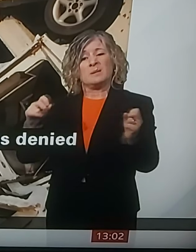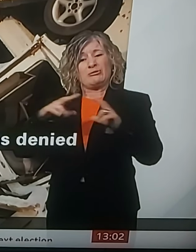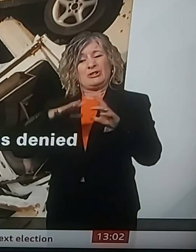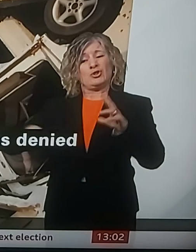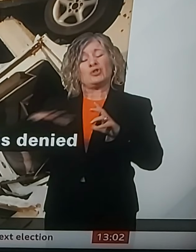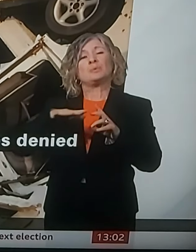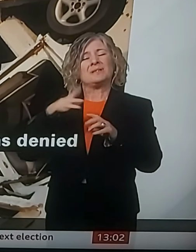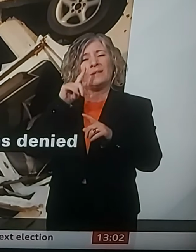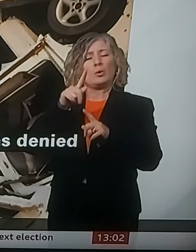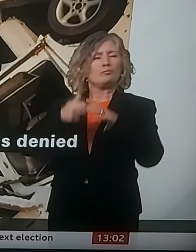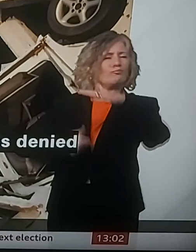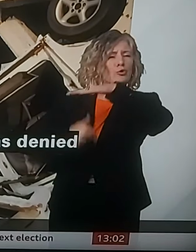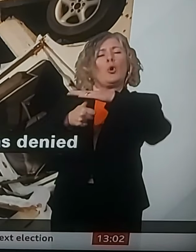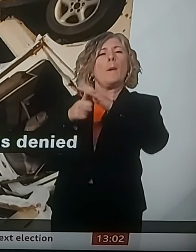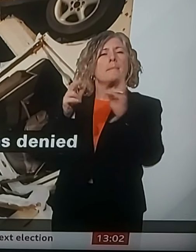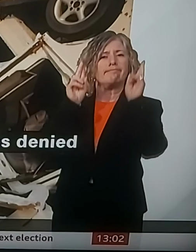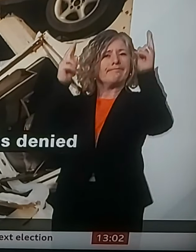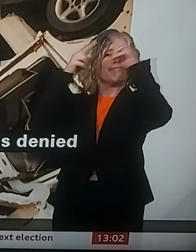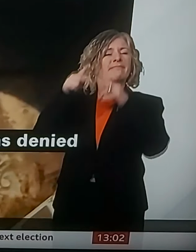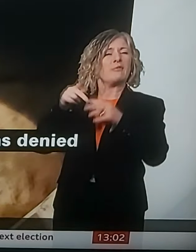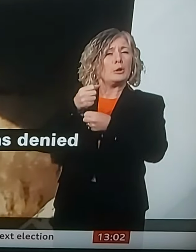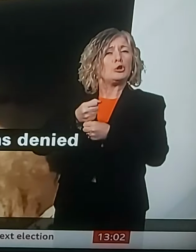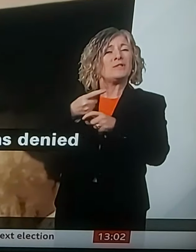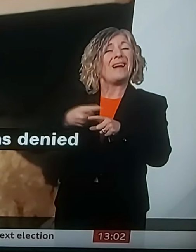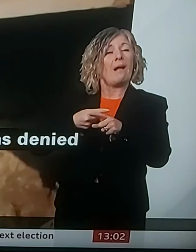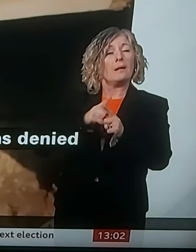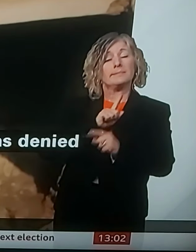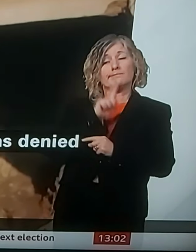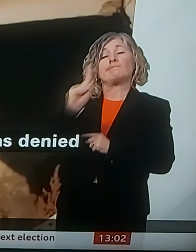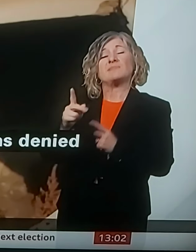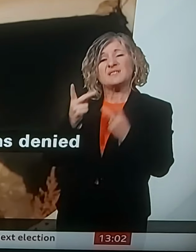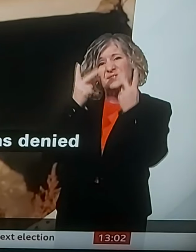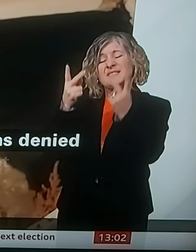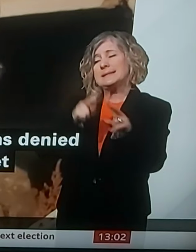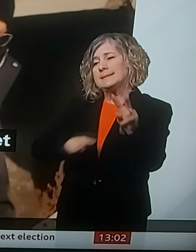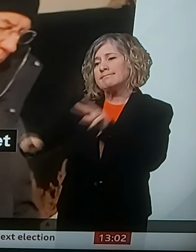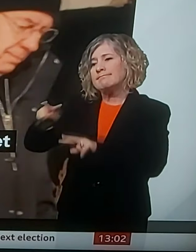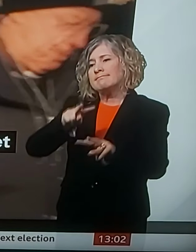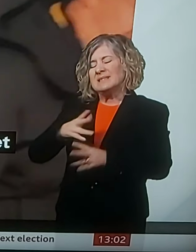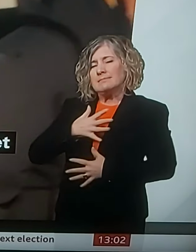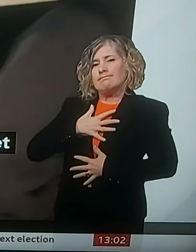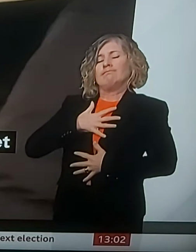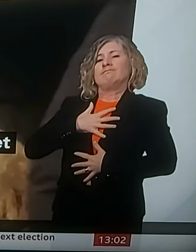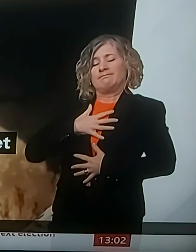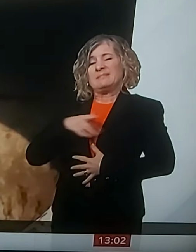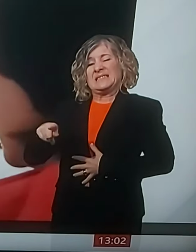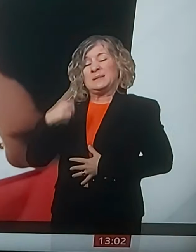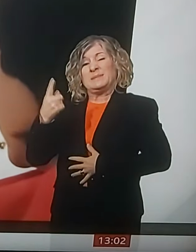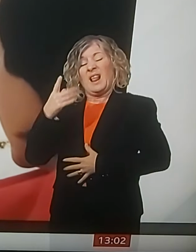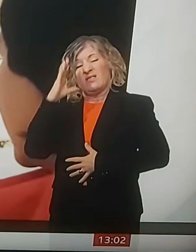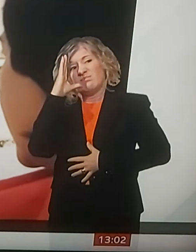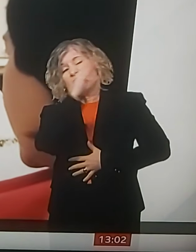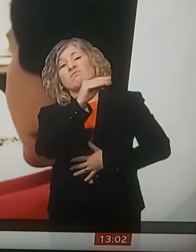cleric came to see the destruction for himself and had a robust message for President Putin.